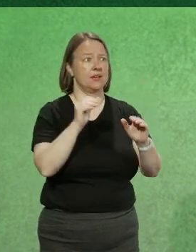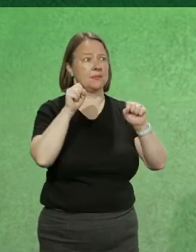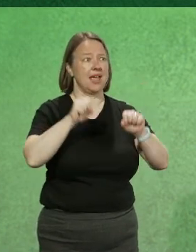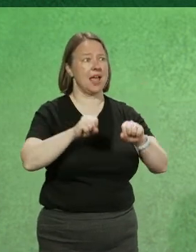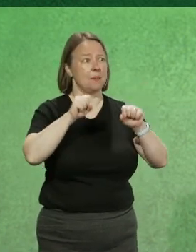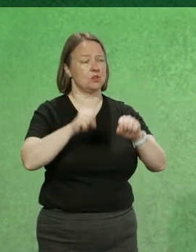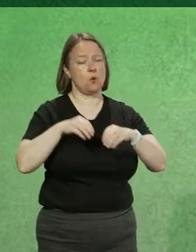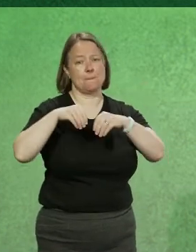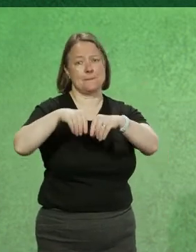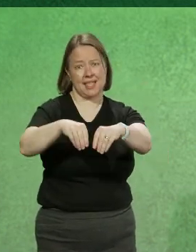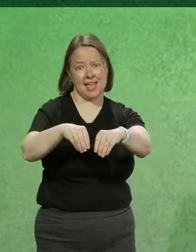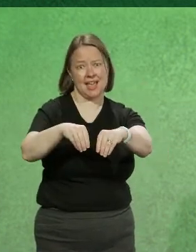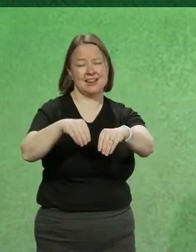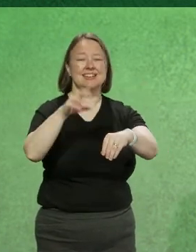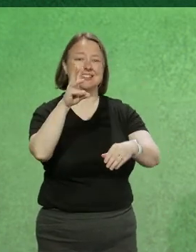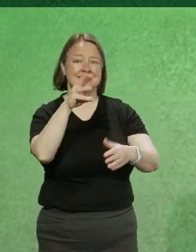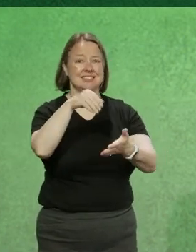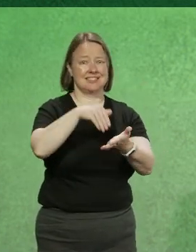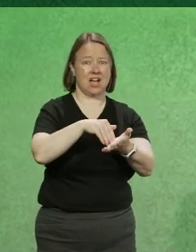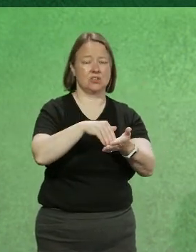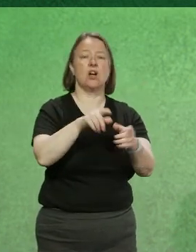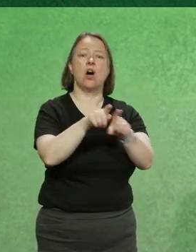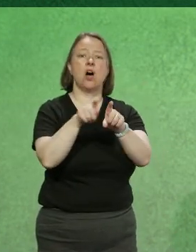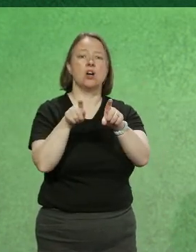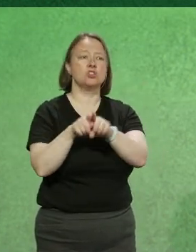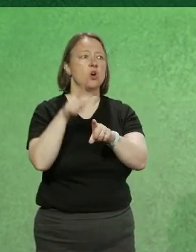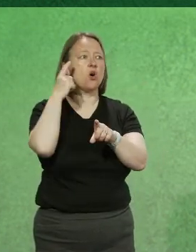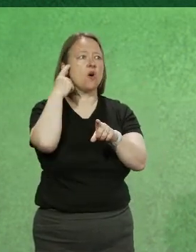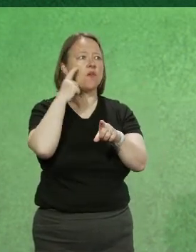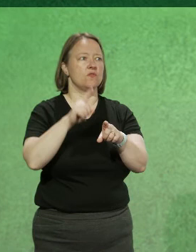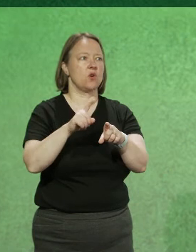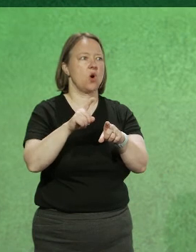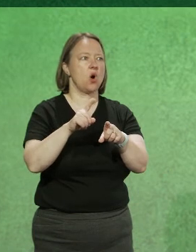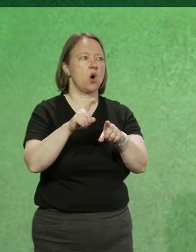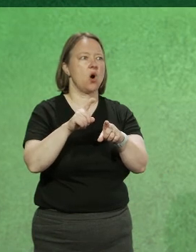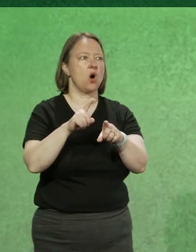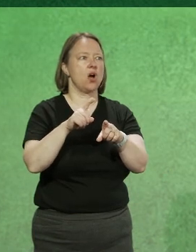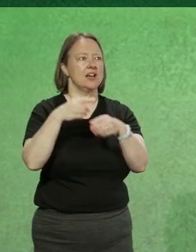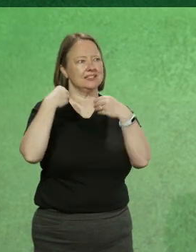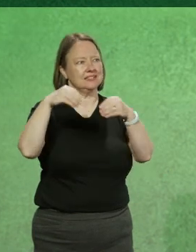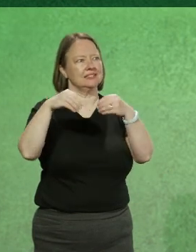to plant 6,000, and also for the sales, for the